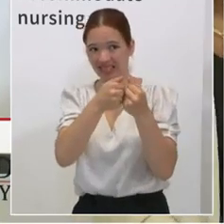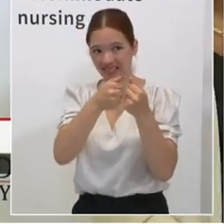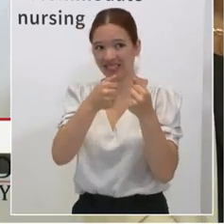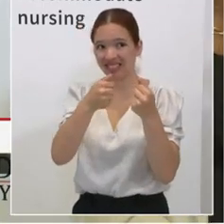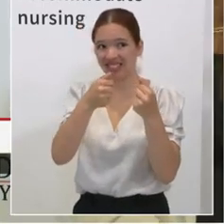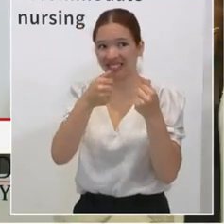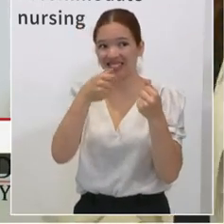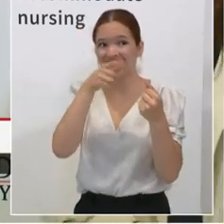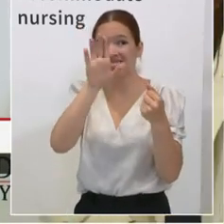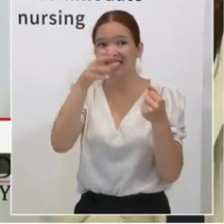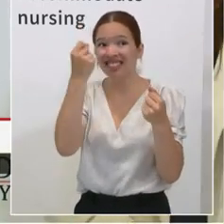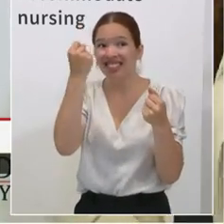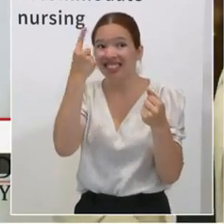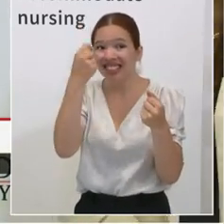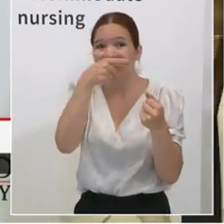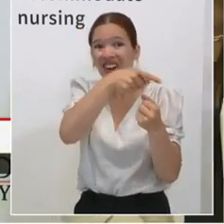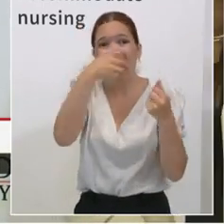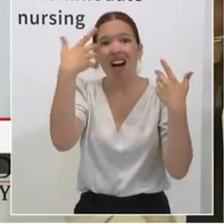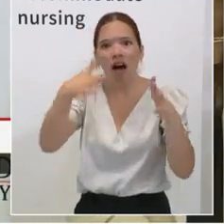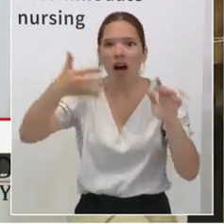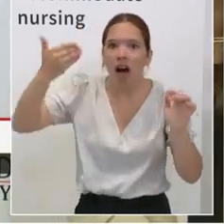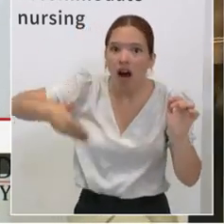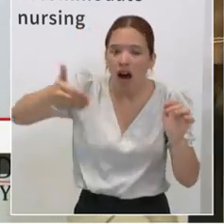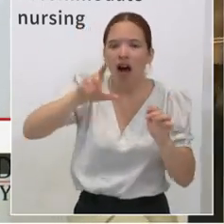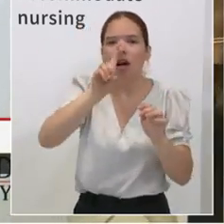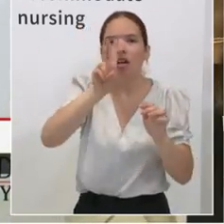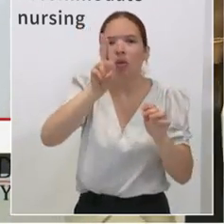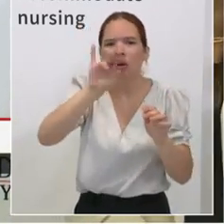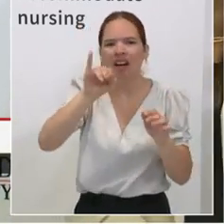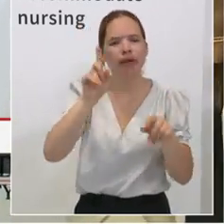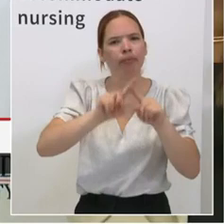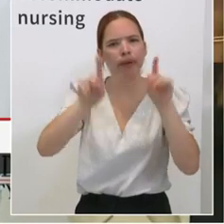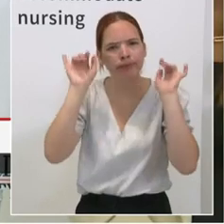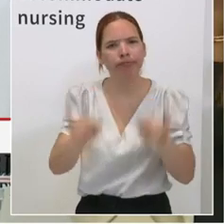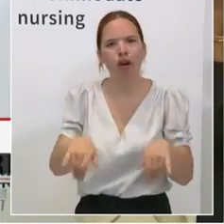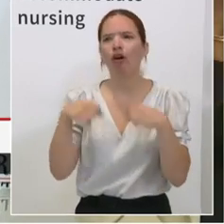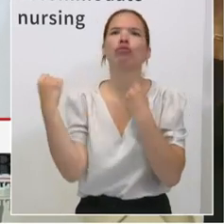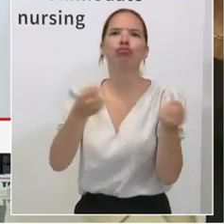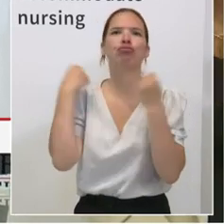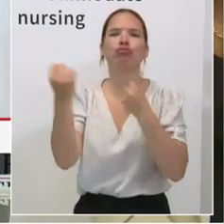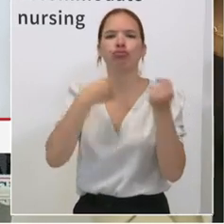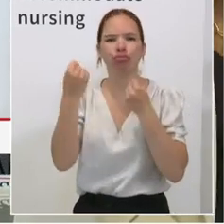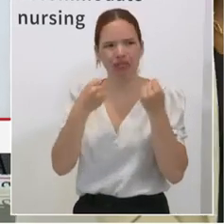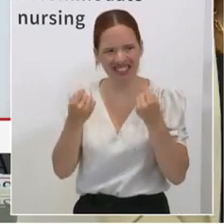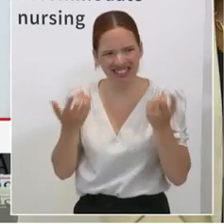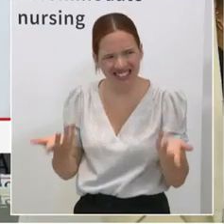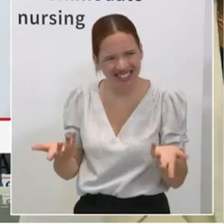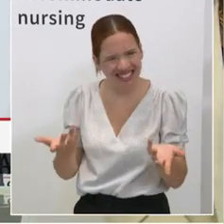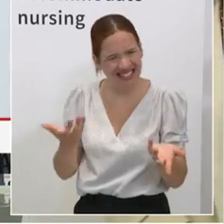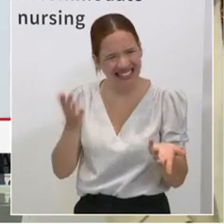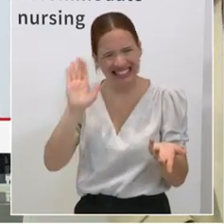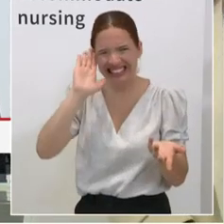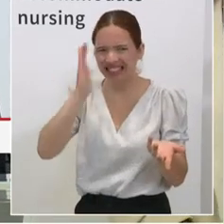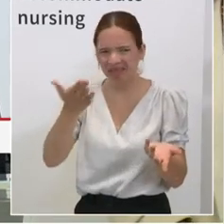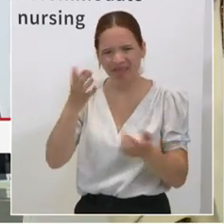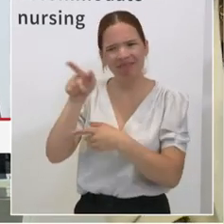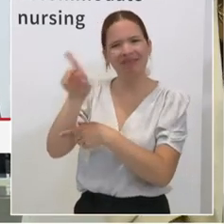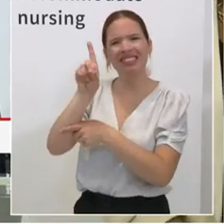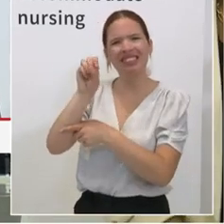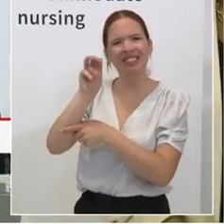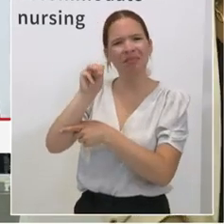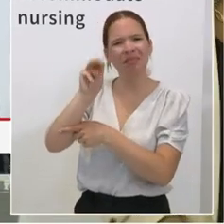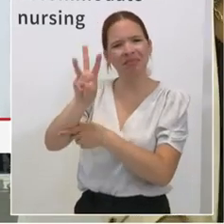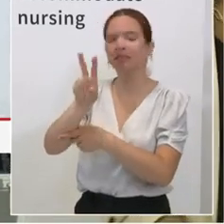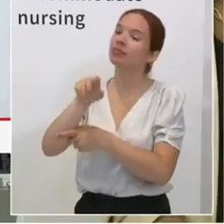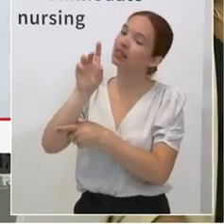not notified. Now a letter has been sent to council clarifying that, in fact, your administration, DMV, did know, but